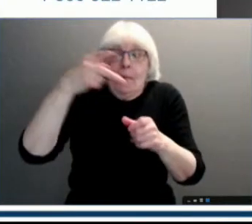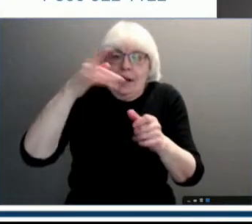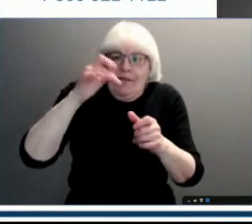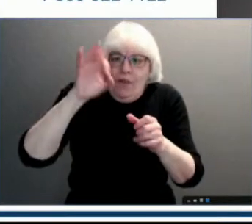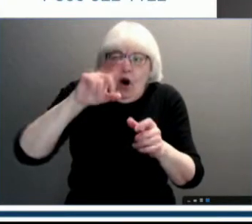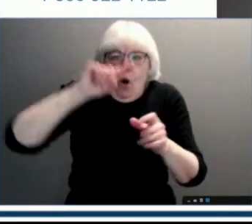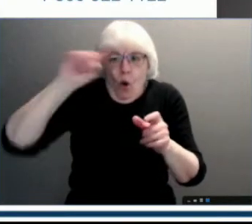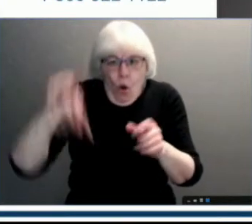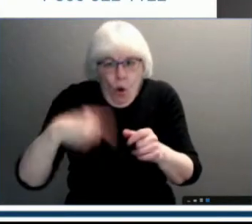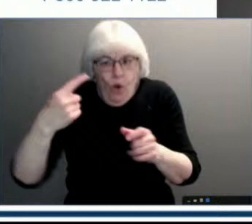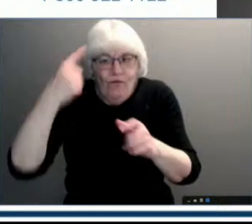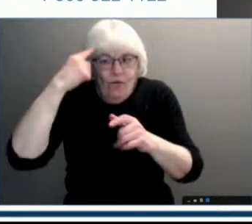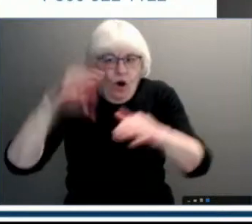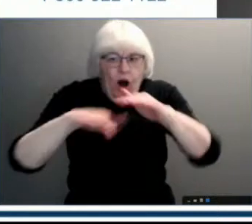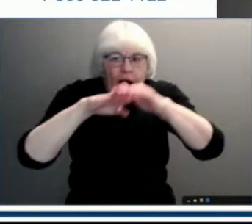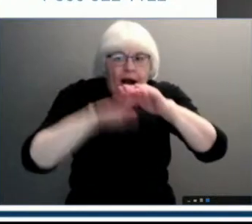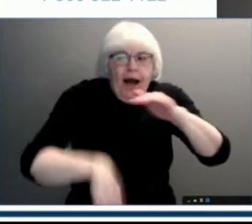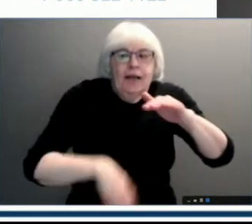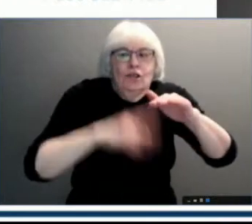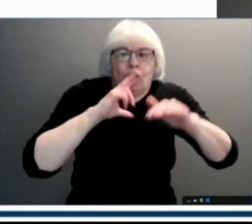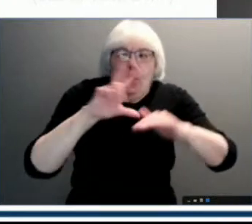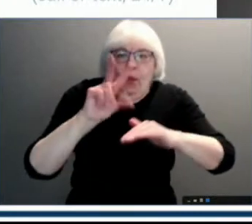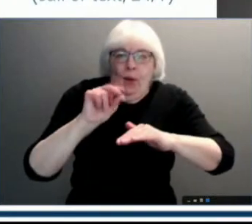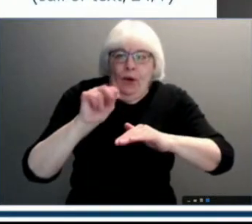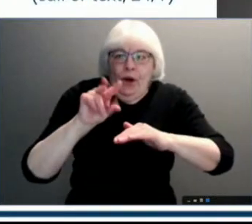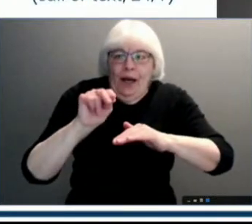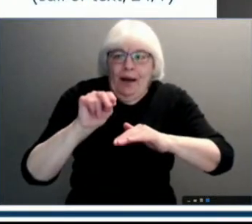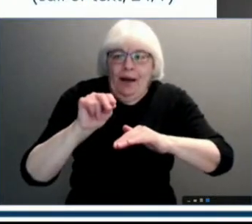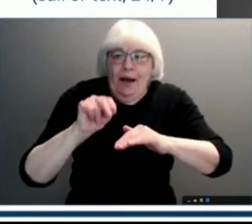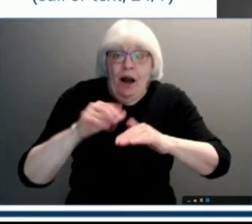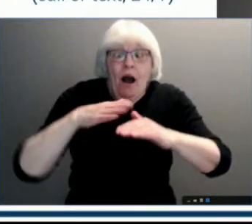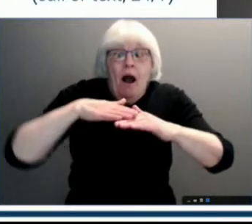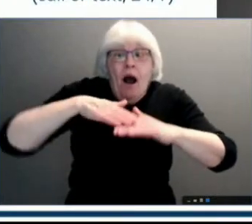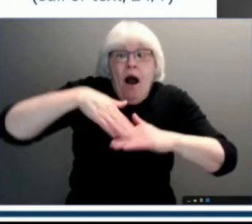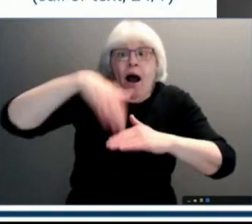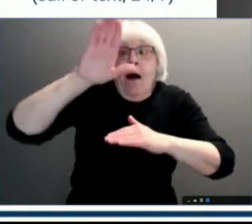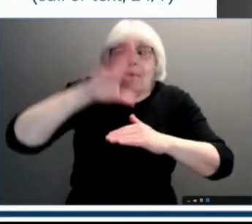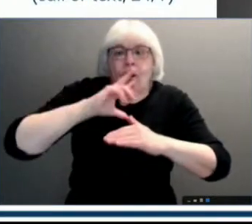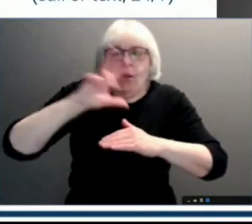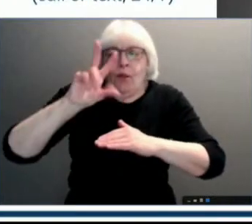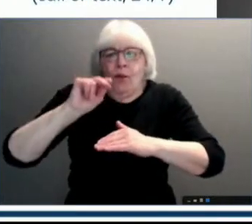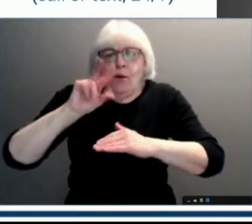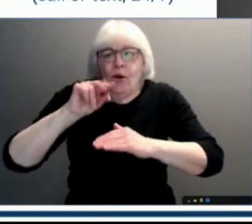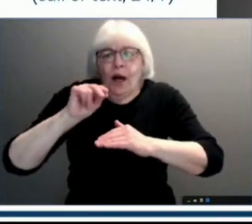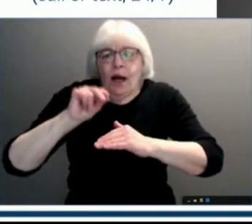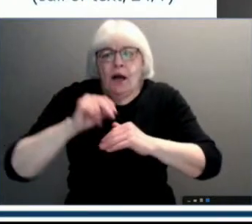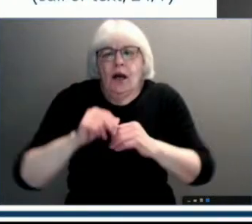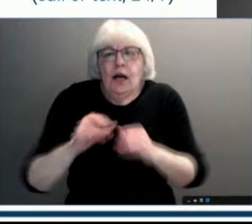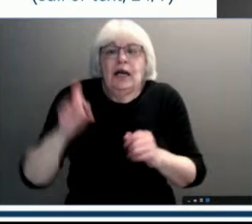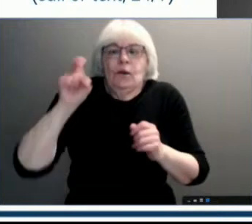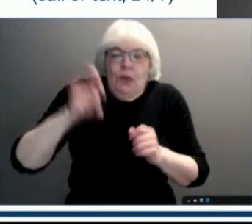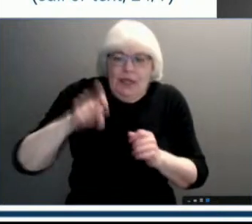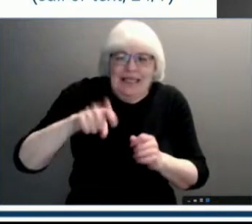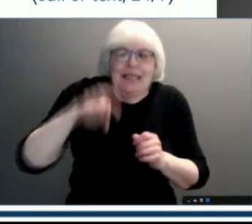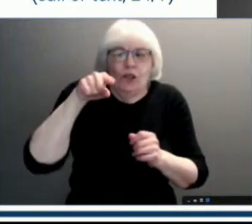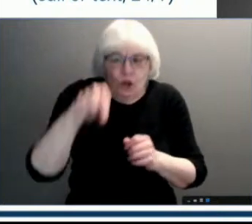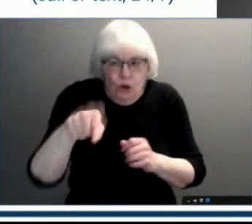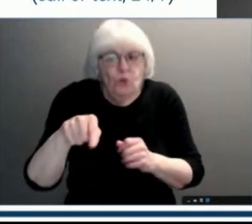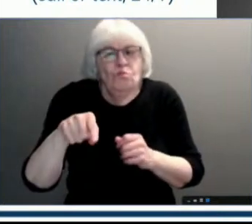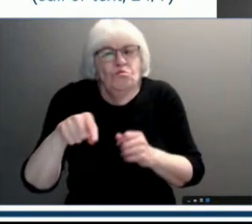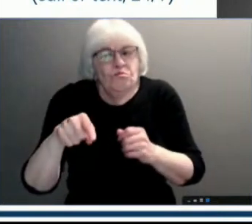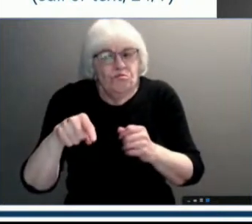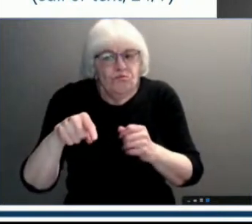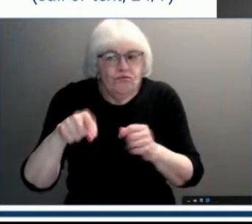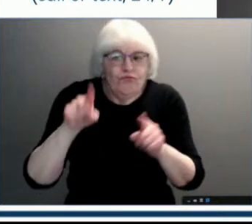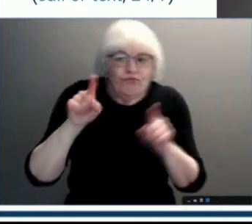30. Therefore, those who are 30 and above, we need you to start using much more Moderna